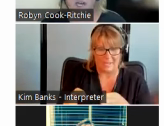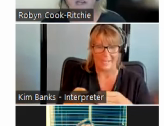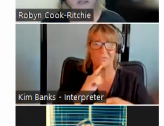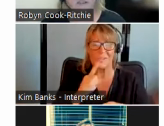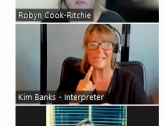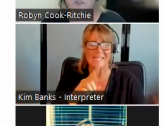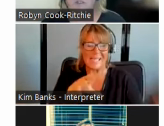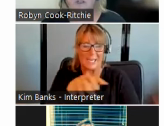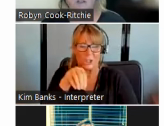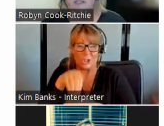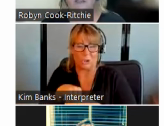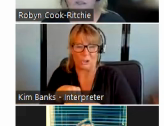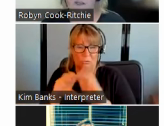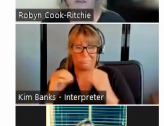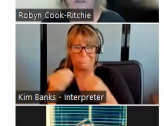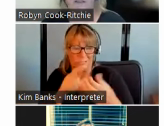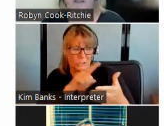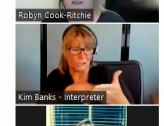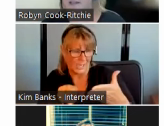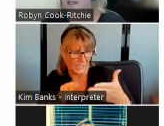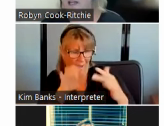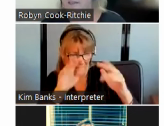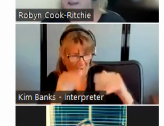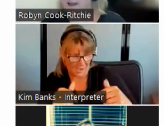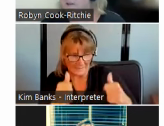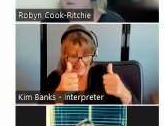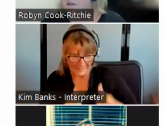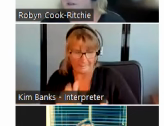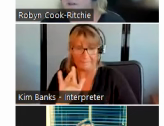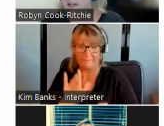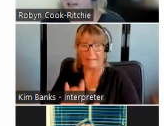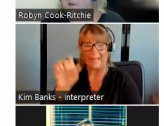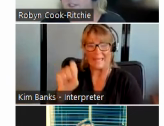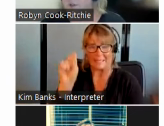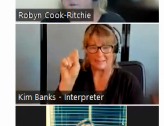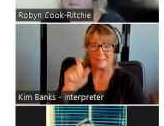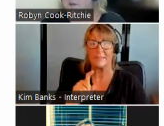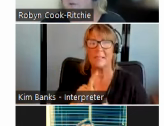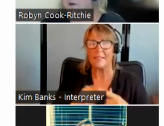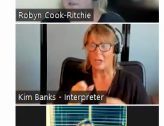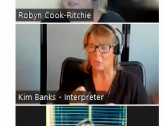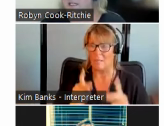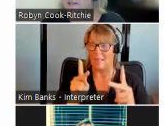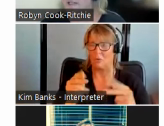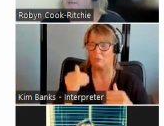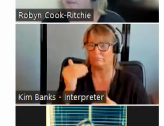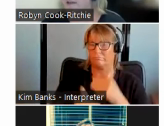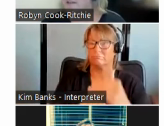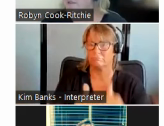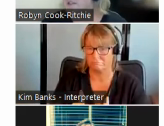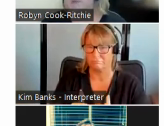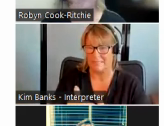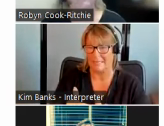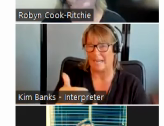internal check, and you just click yes. And then that will allow you to move on to the next step with